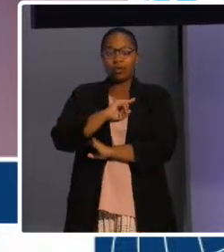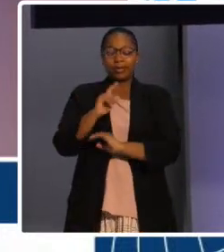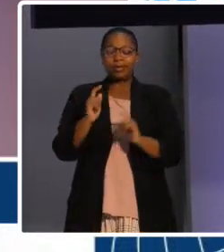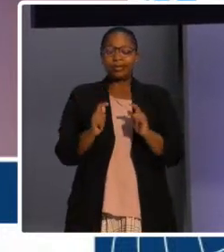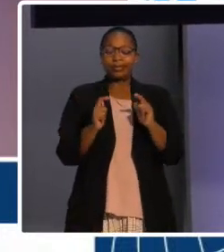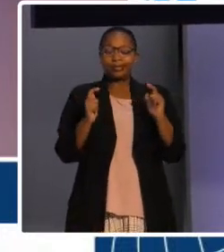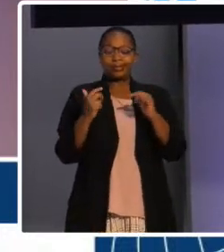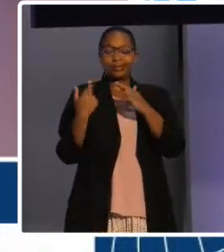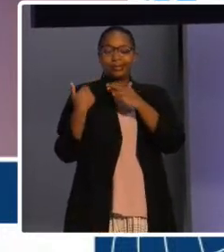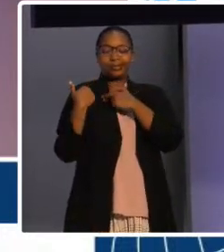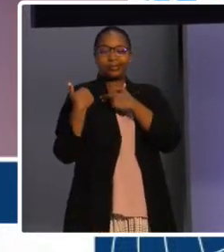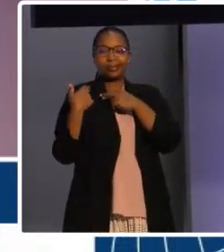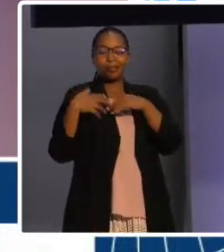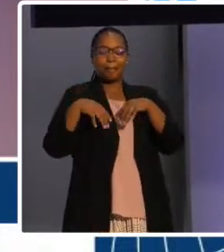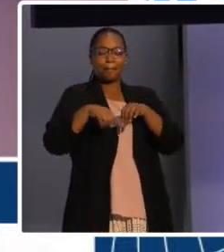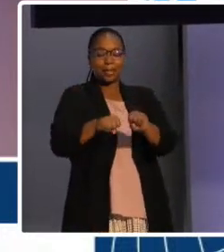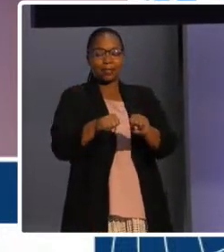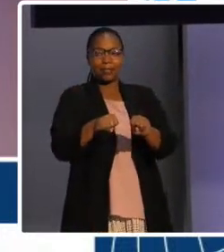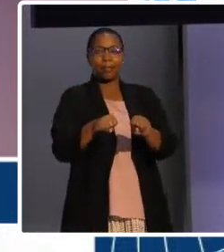responsibility.